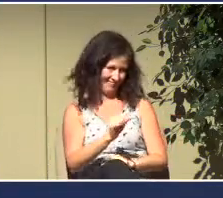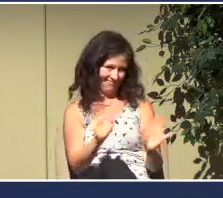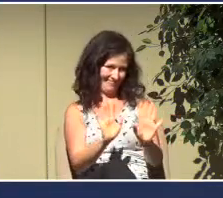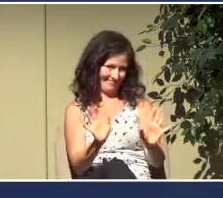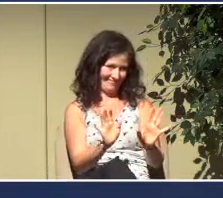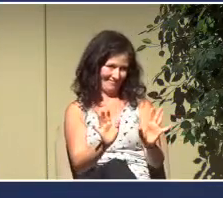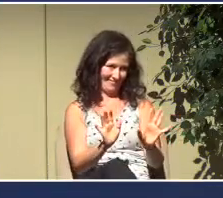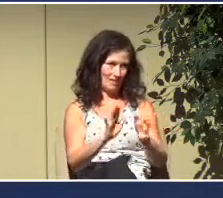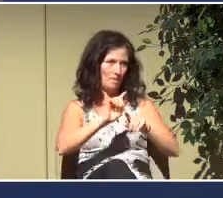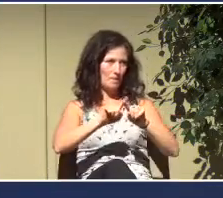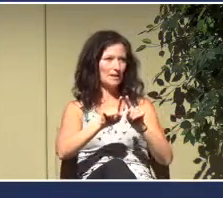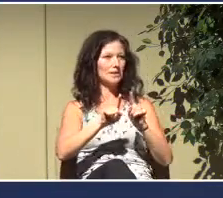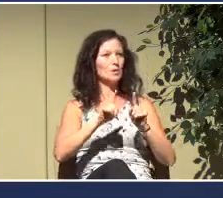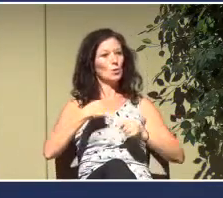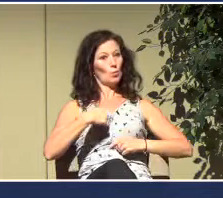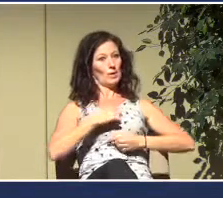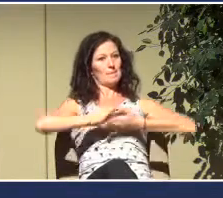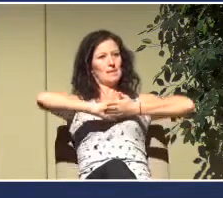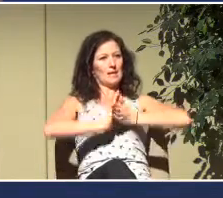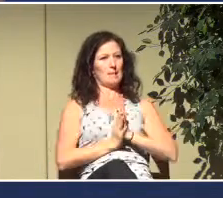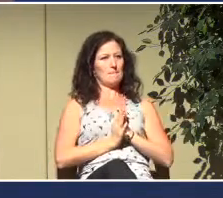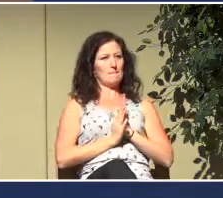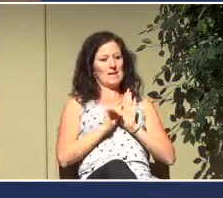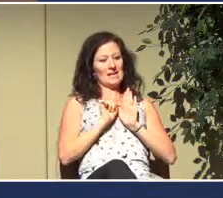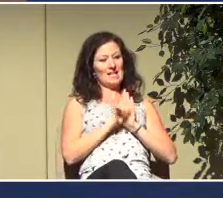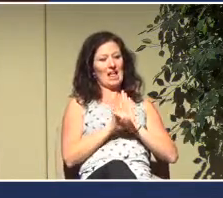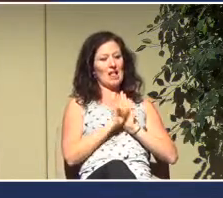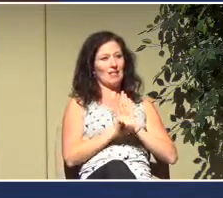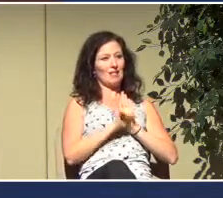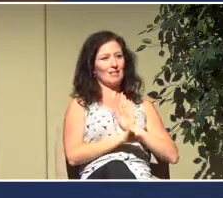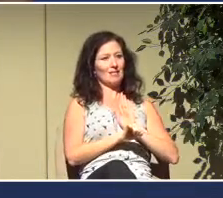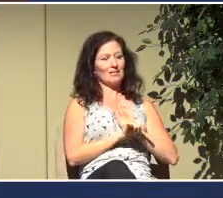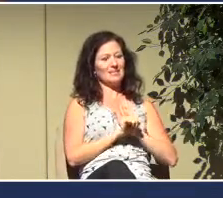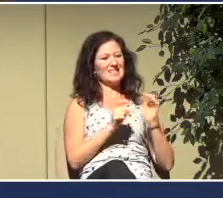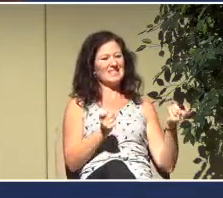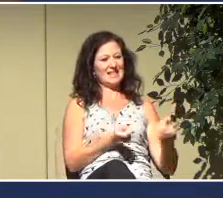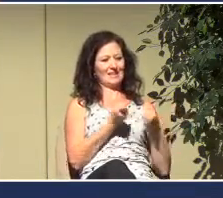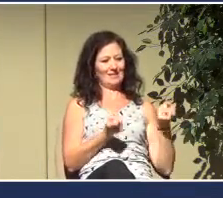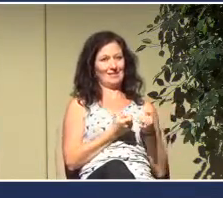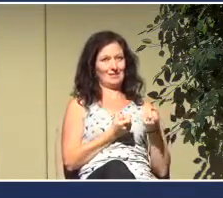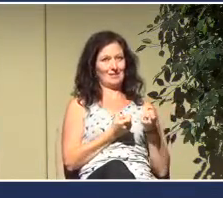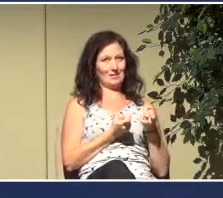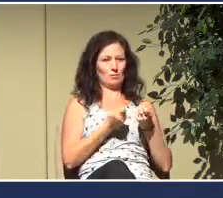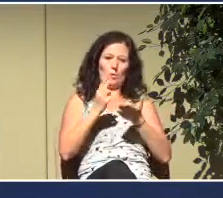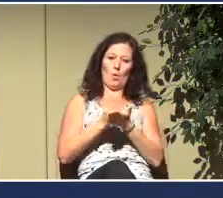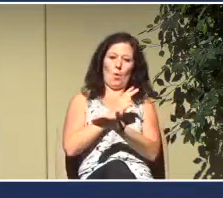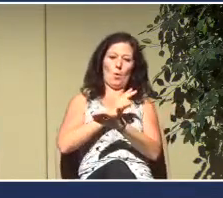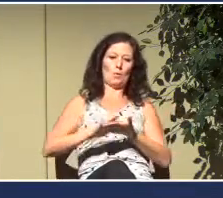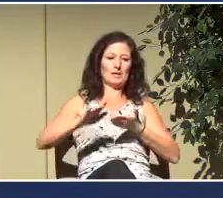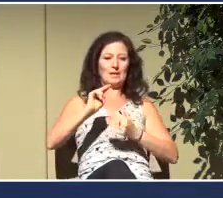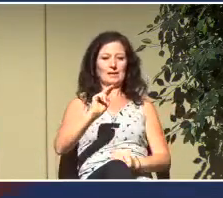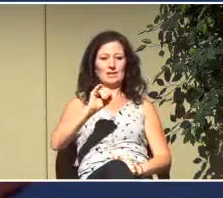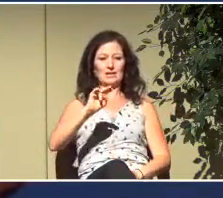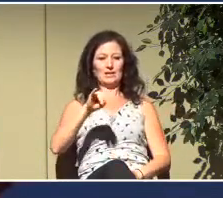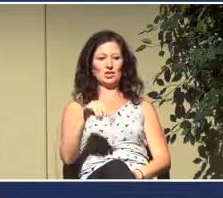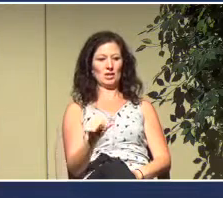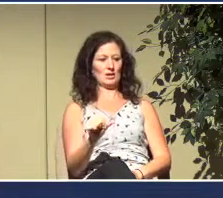sin. We are. And so we're going to be doing holy ninja training this morning. All